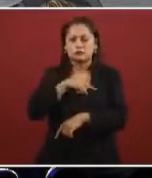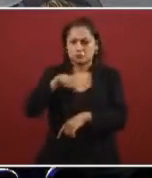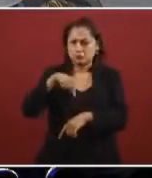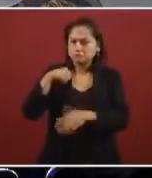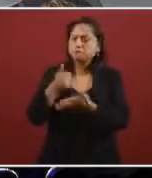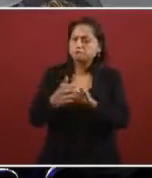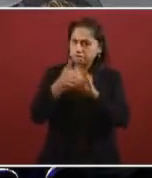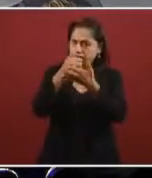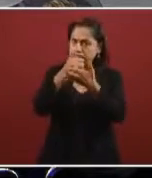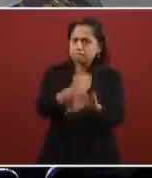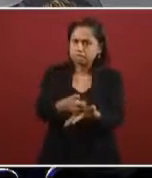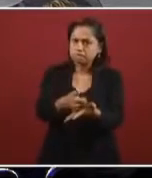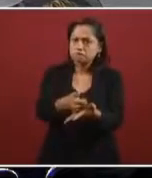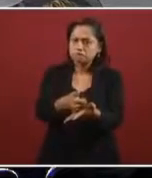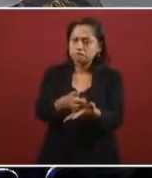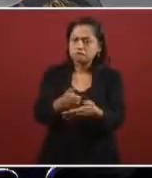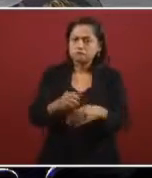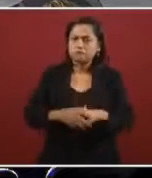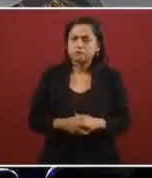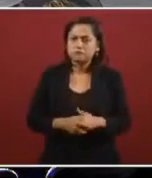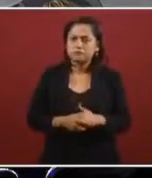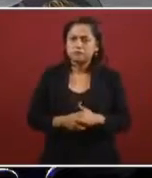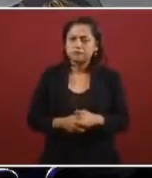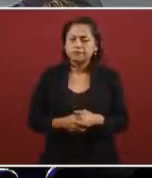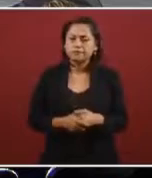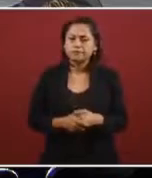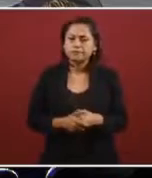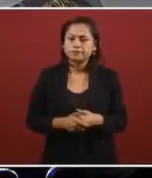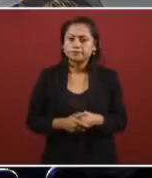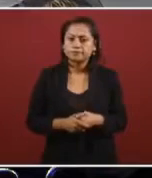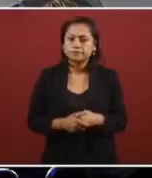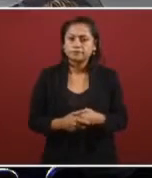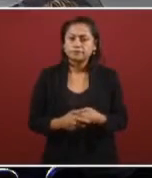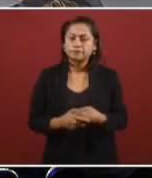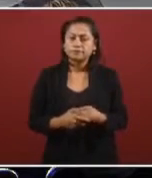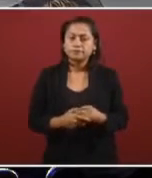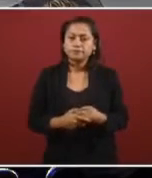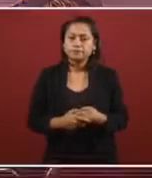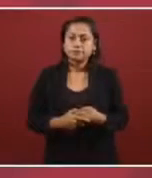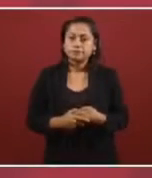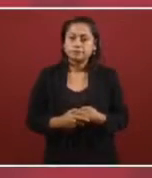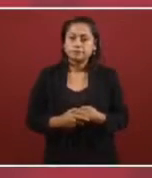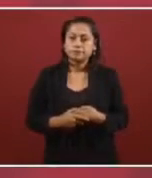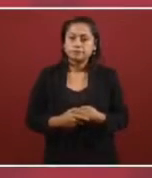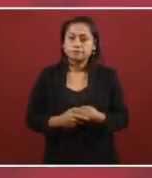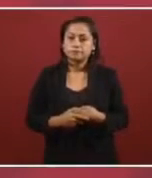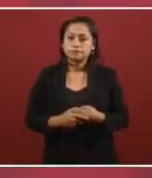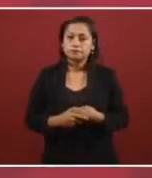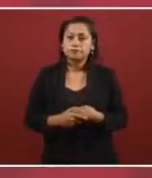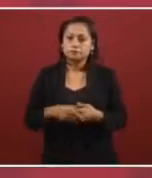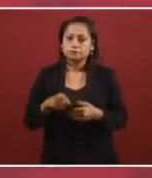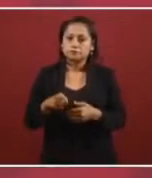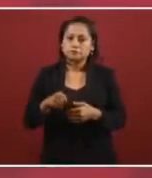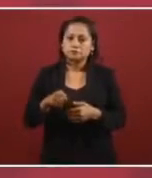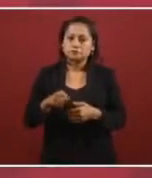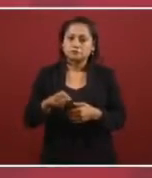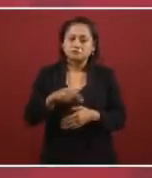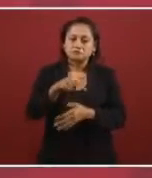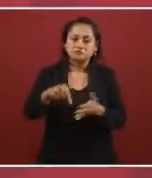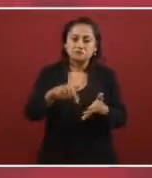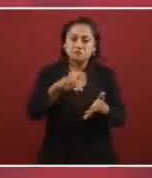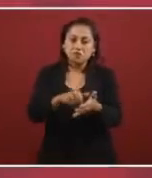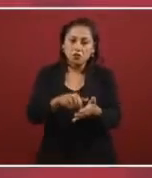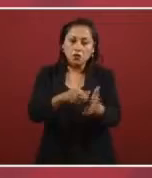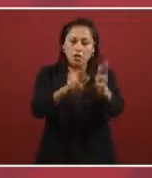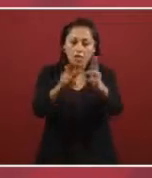gave them. And they reconstructed